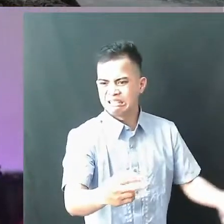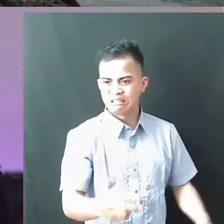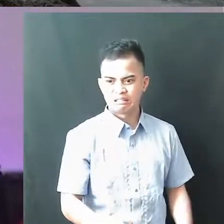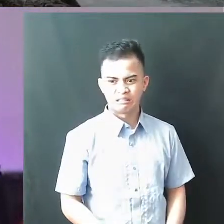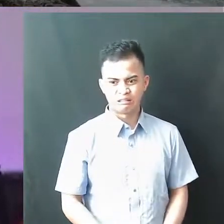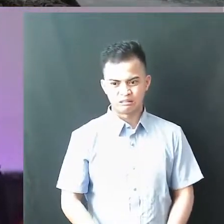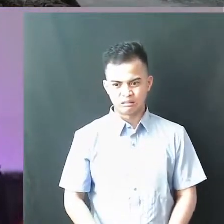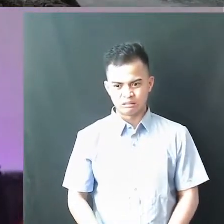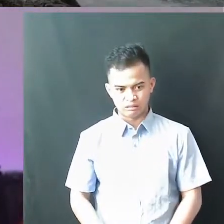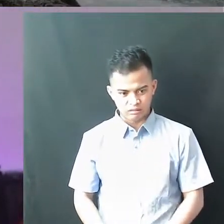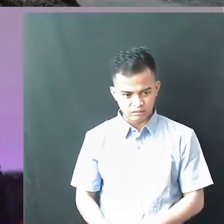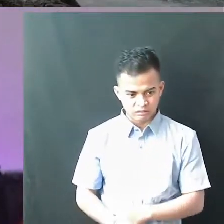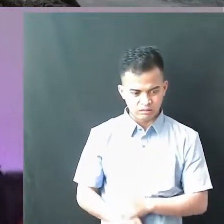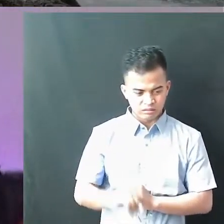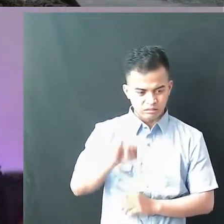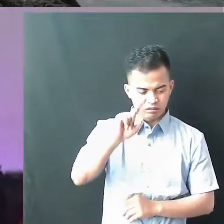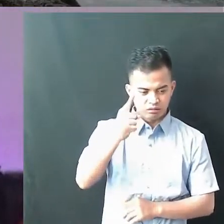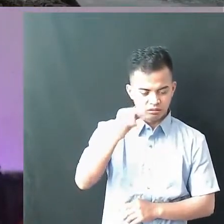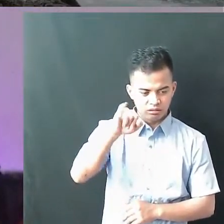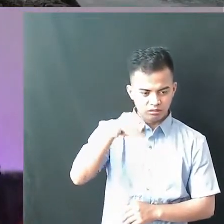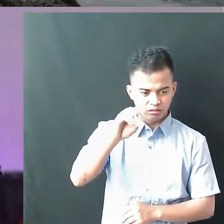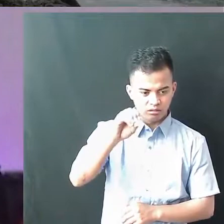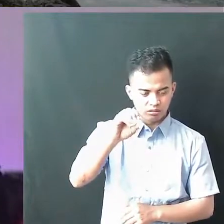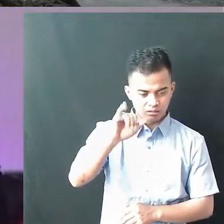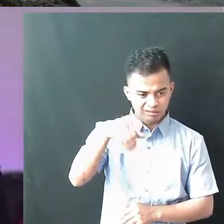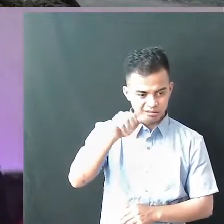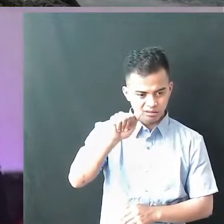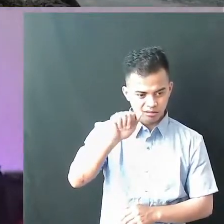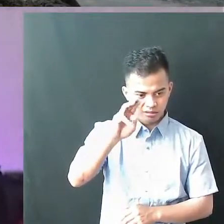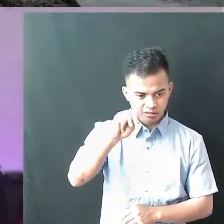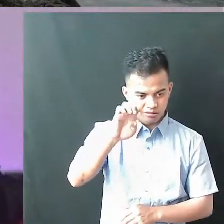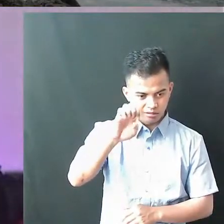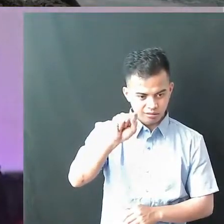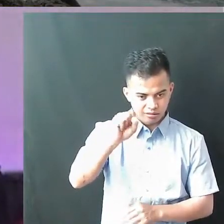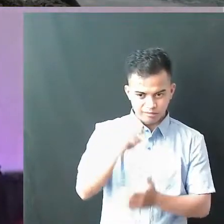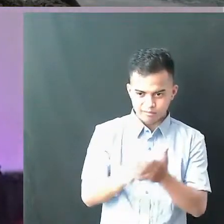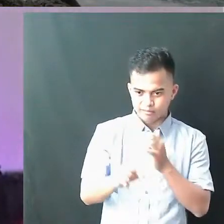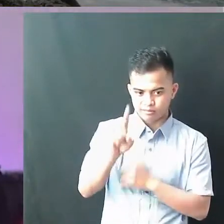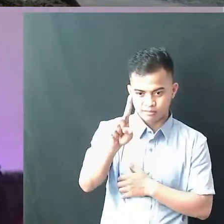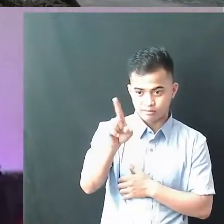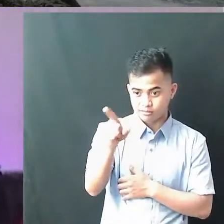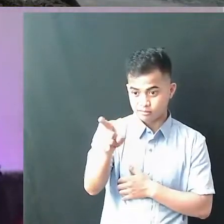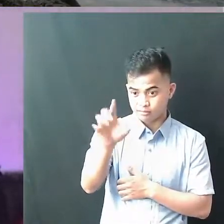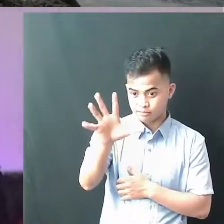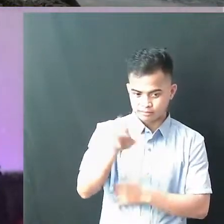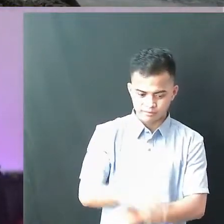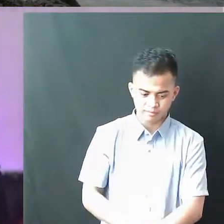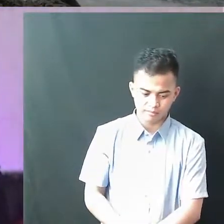verse 5. James chapter 1 and verse 5.